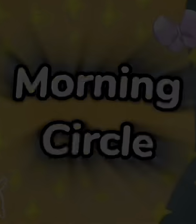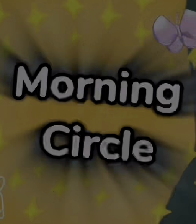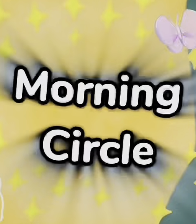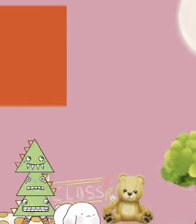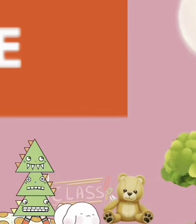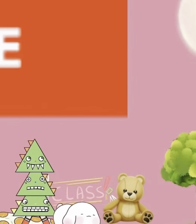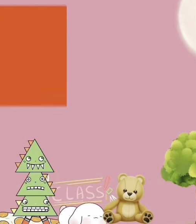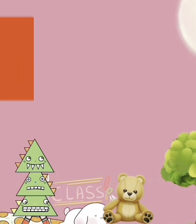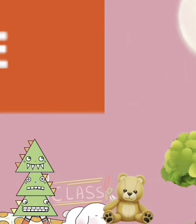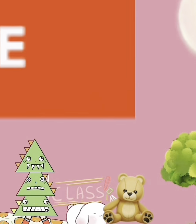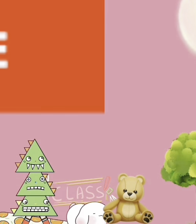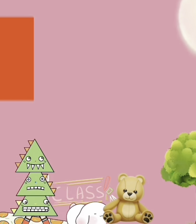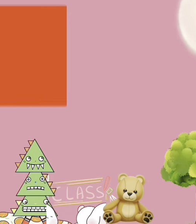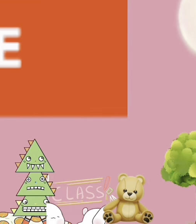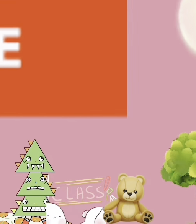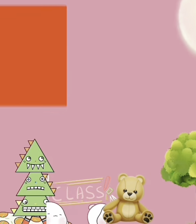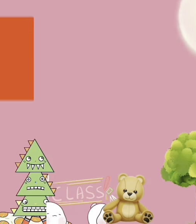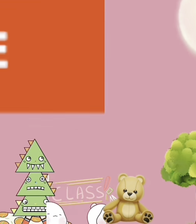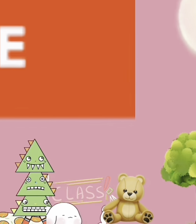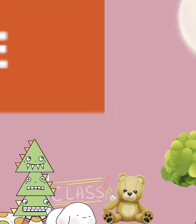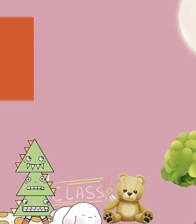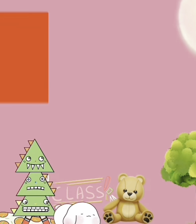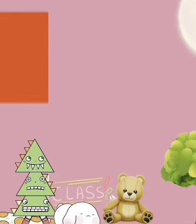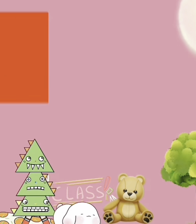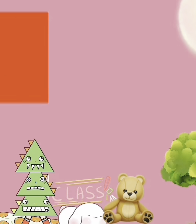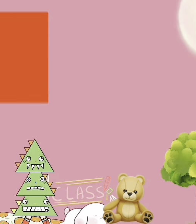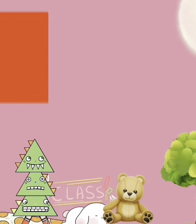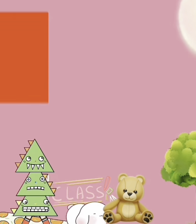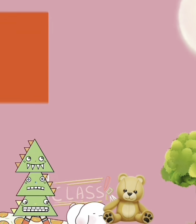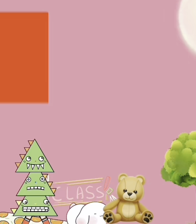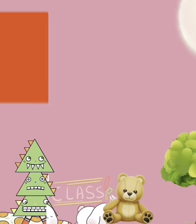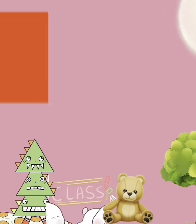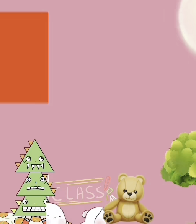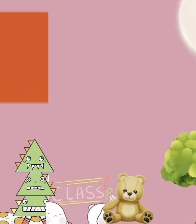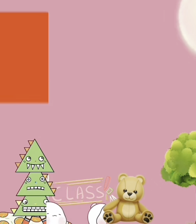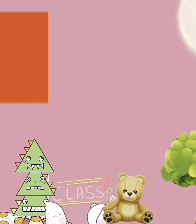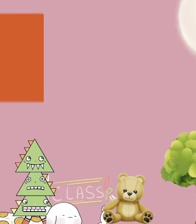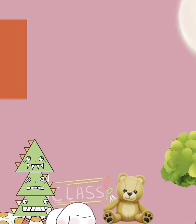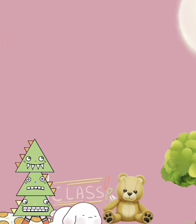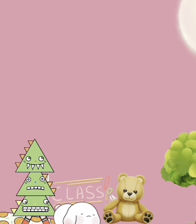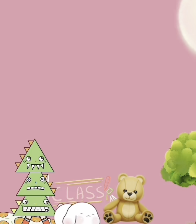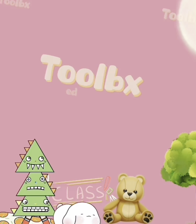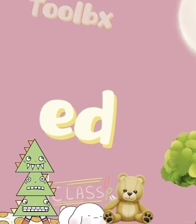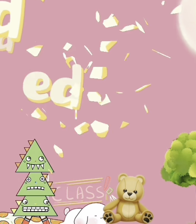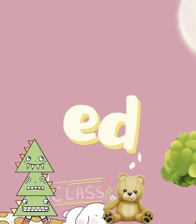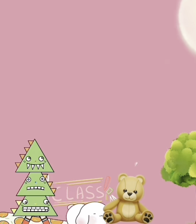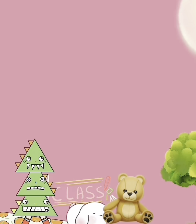Don't forget to click the subscribe button for more episodes with Toolbx.ED.